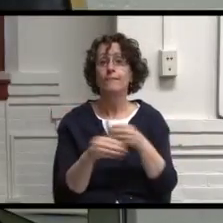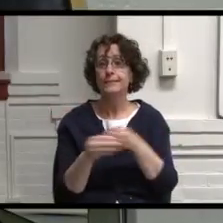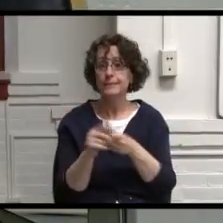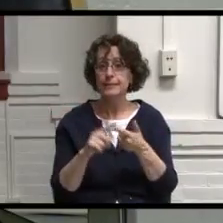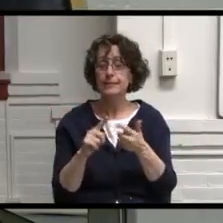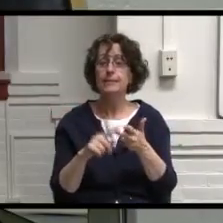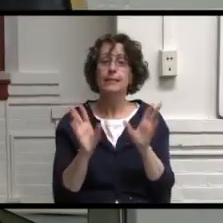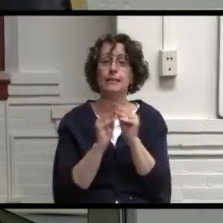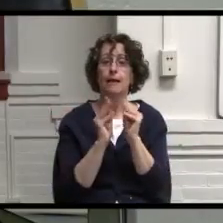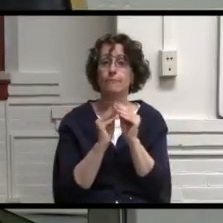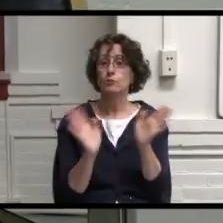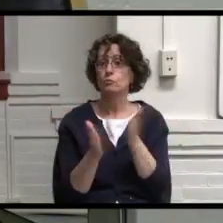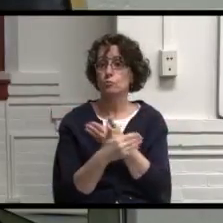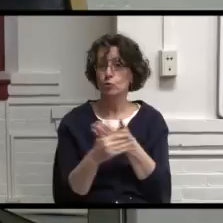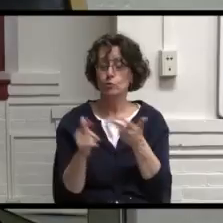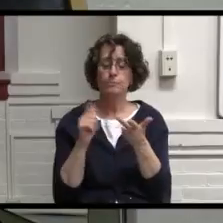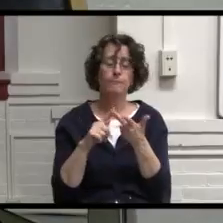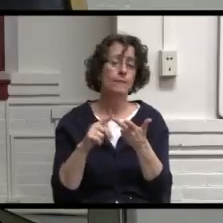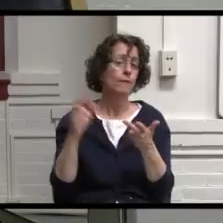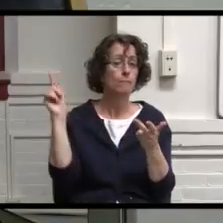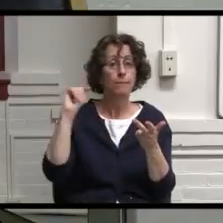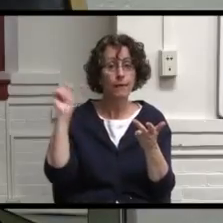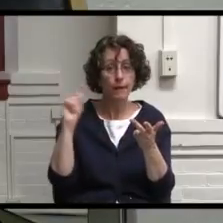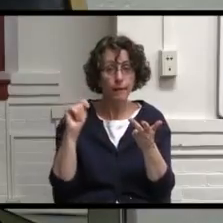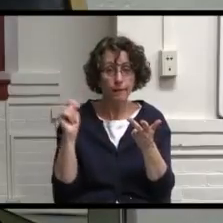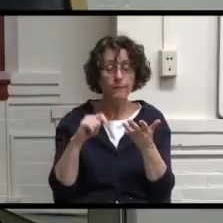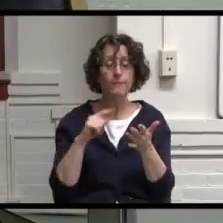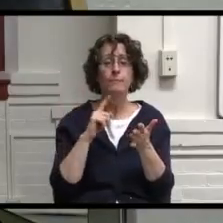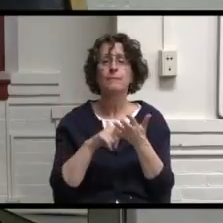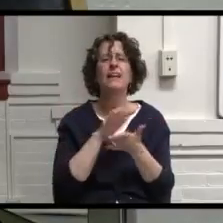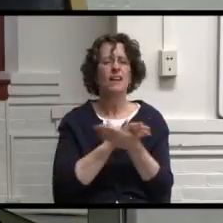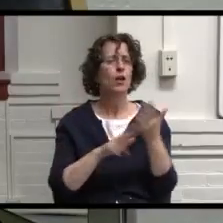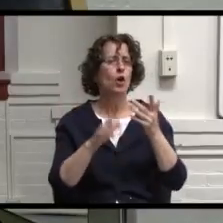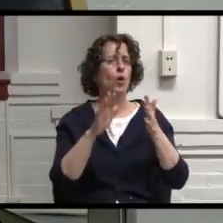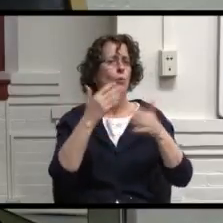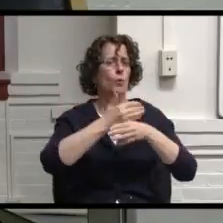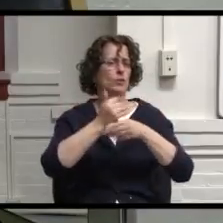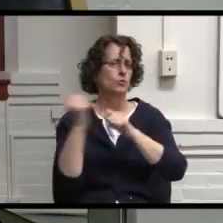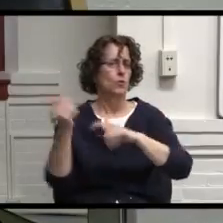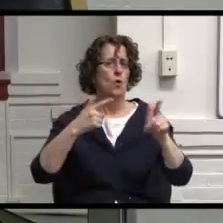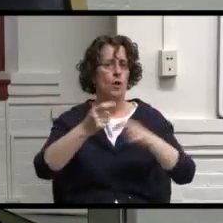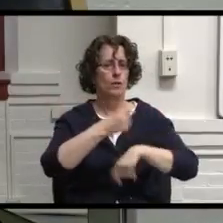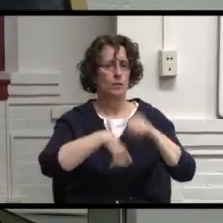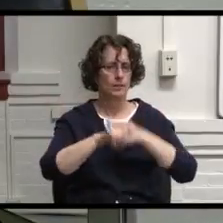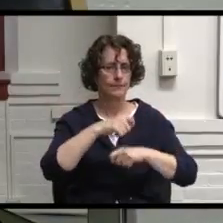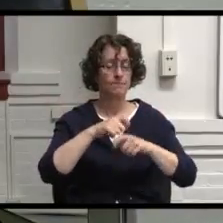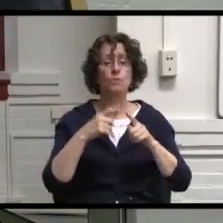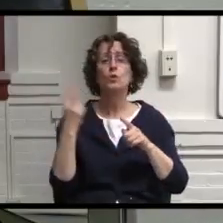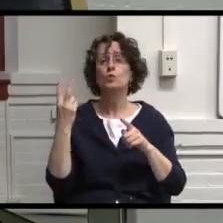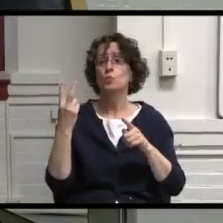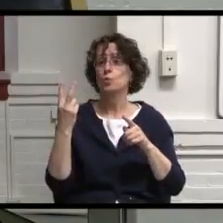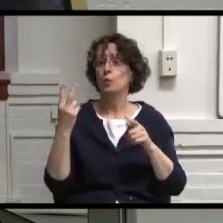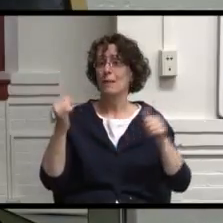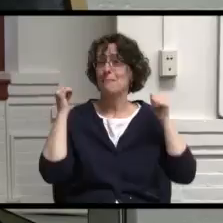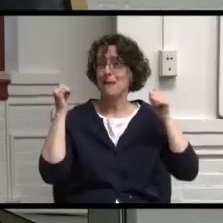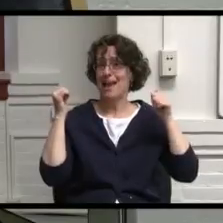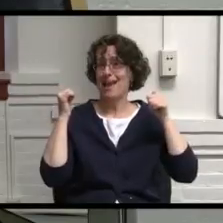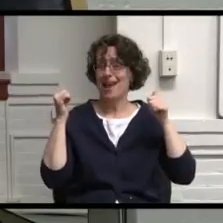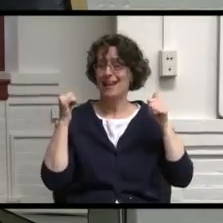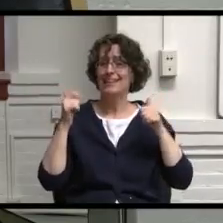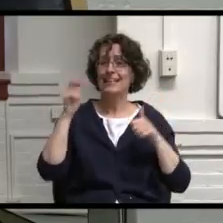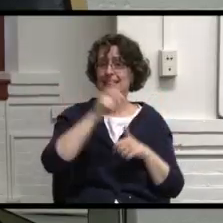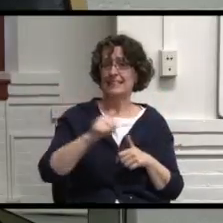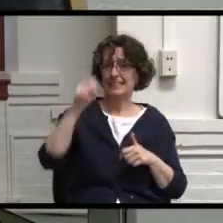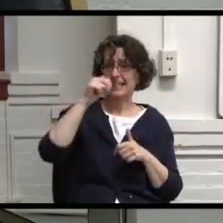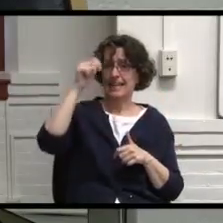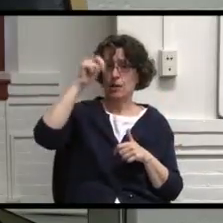the conference room windows, the restroom windows, and then we also have 2 stairwells in the back of the building,